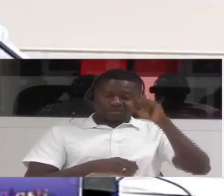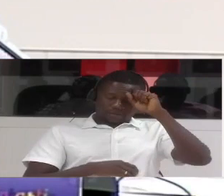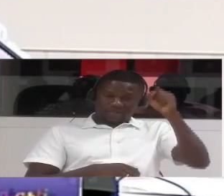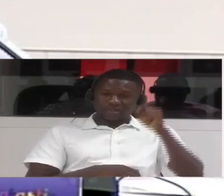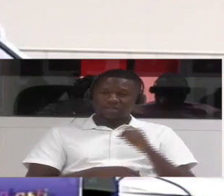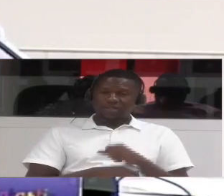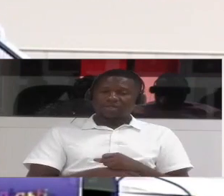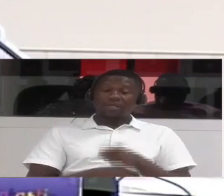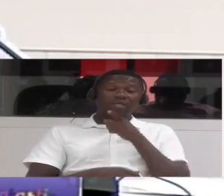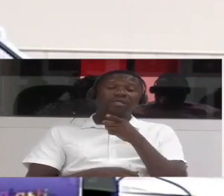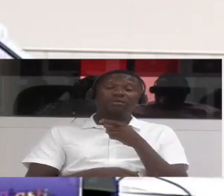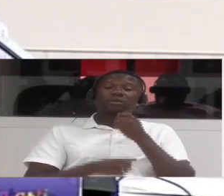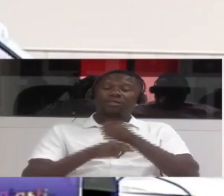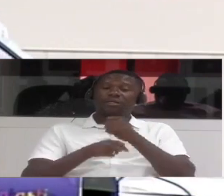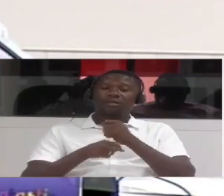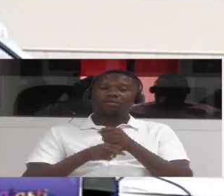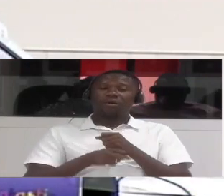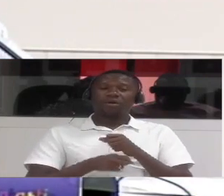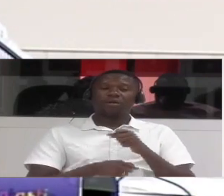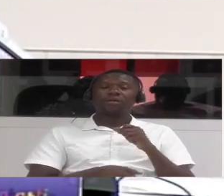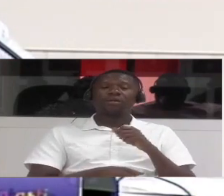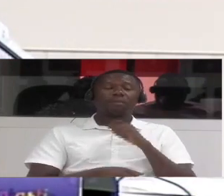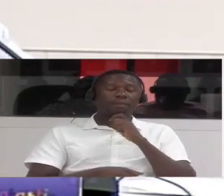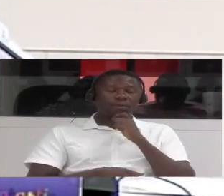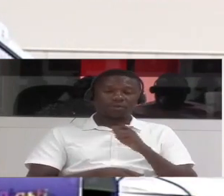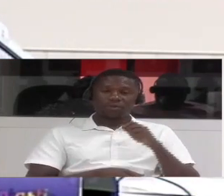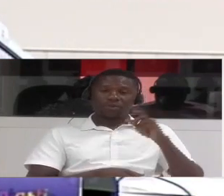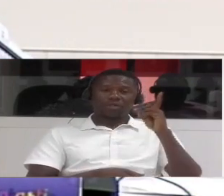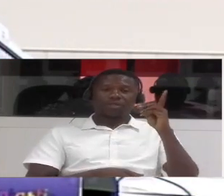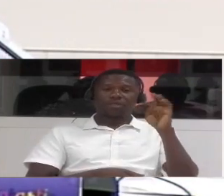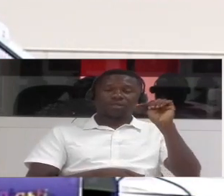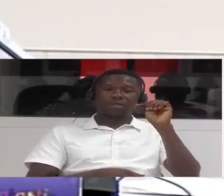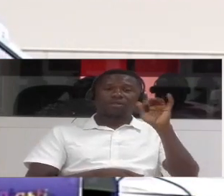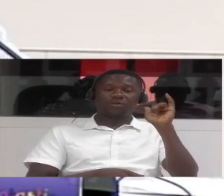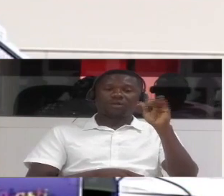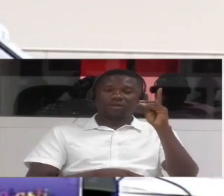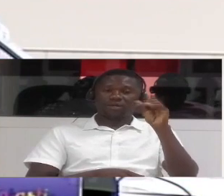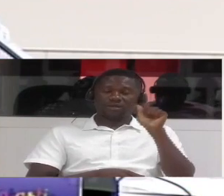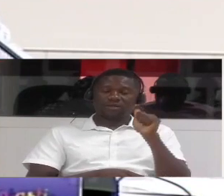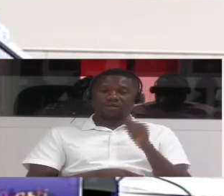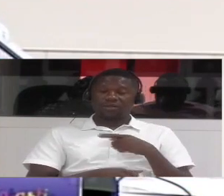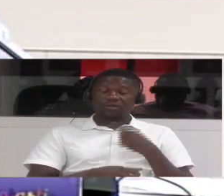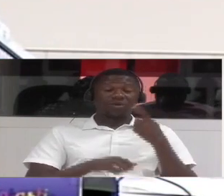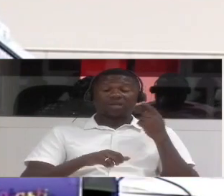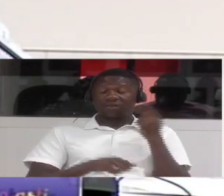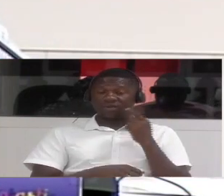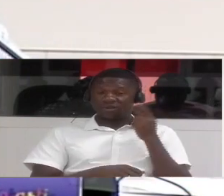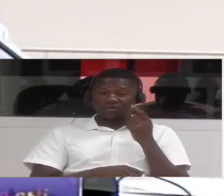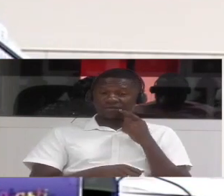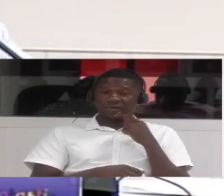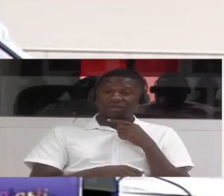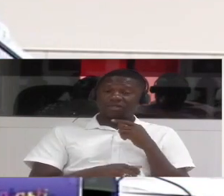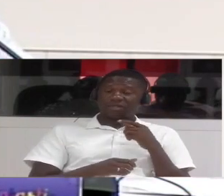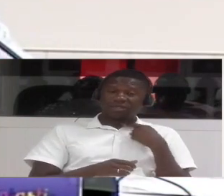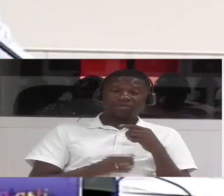Deida, from what we learned. And this is where he, almost on a daily basis, will criticize or